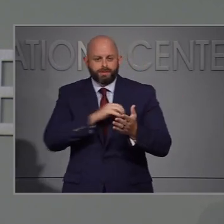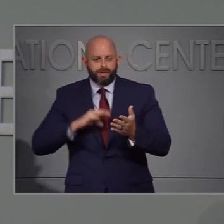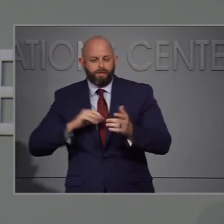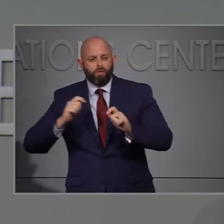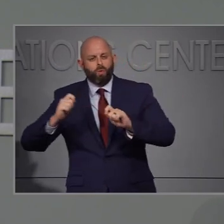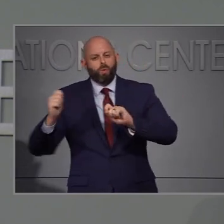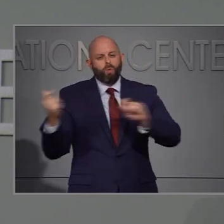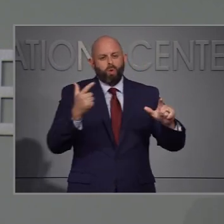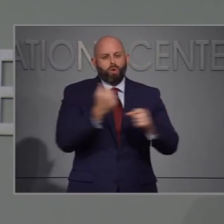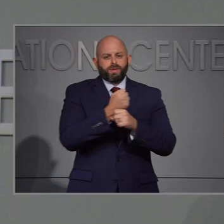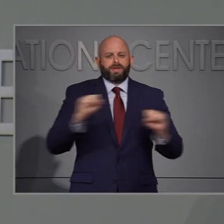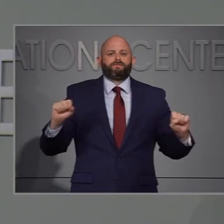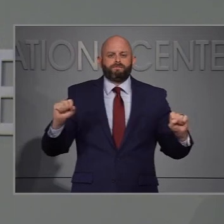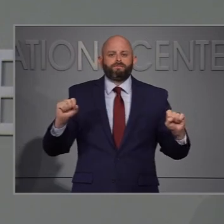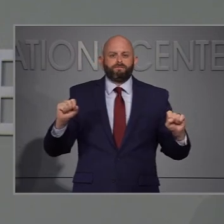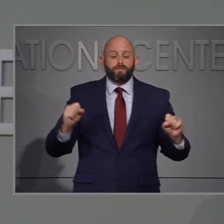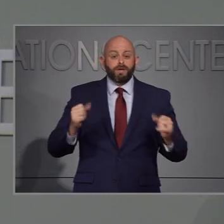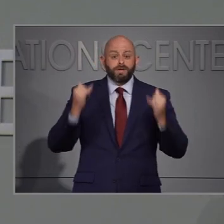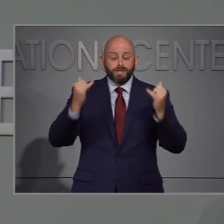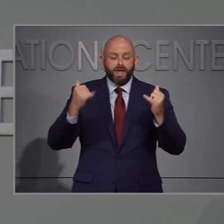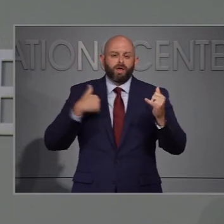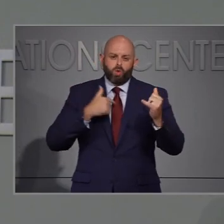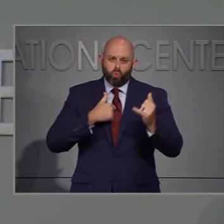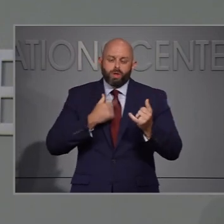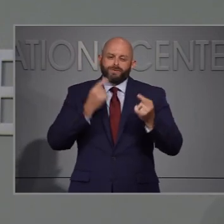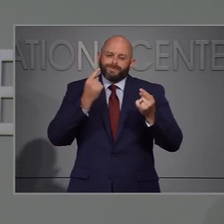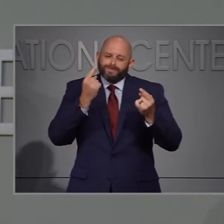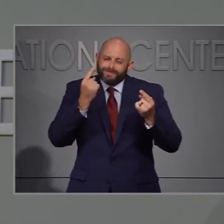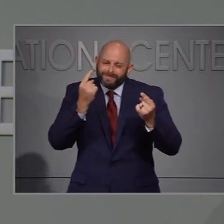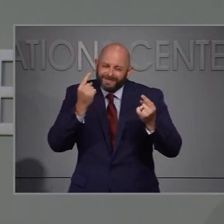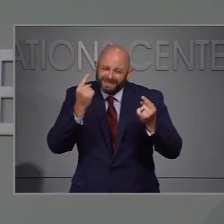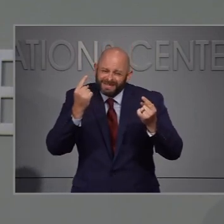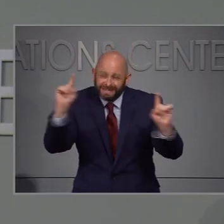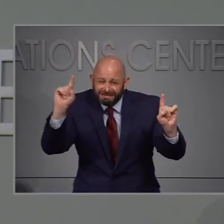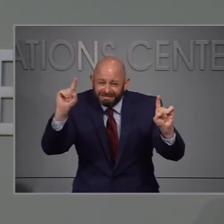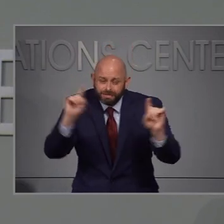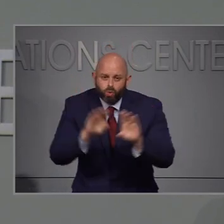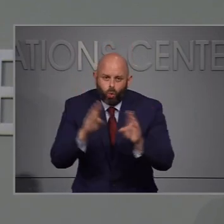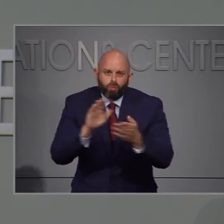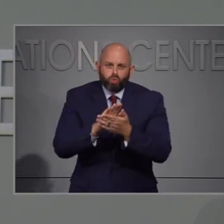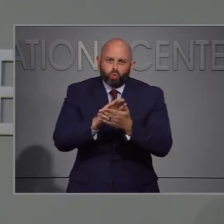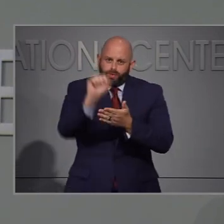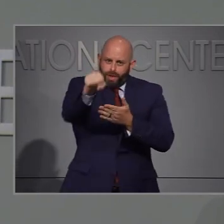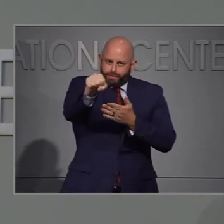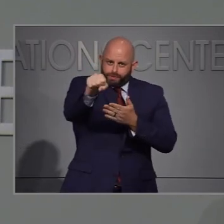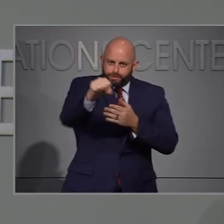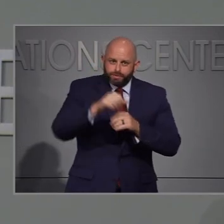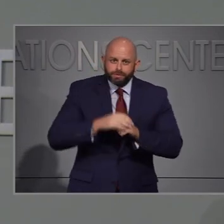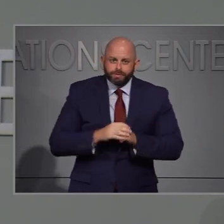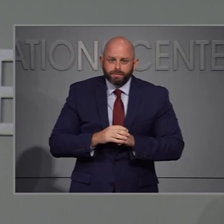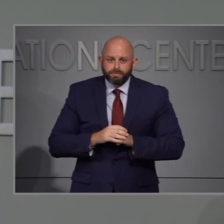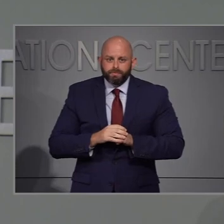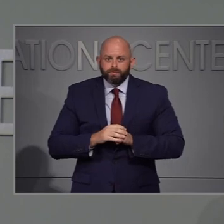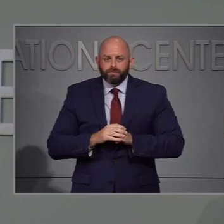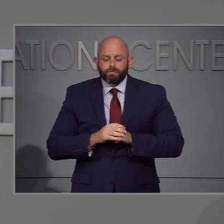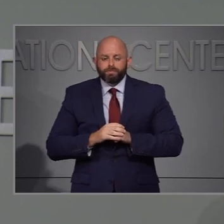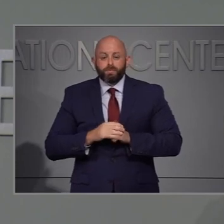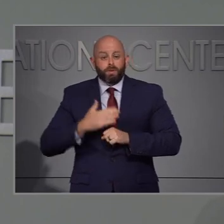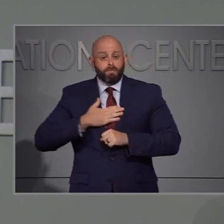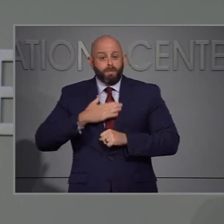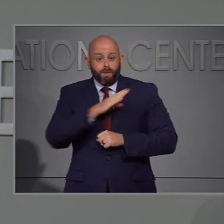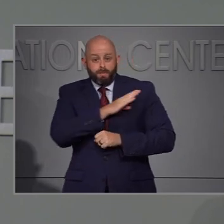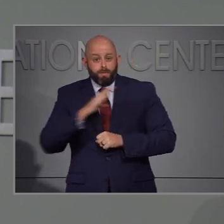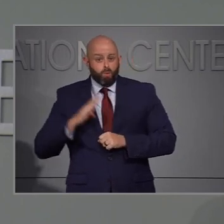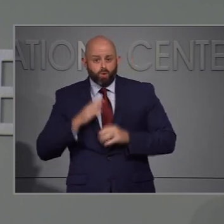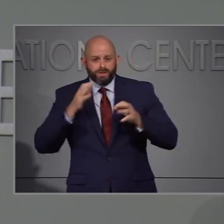step towards that goal. My colleagues and I on the board have a range of perspectives about which reopening plan